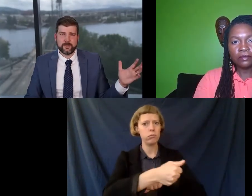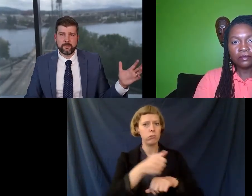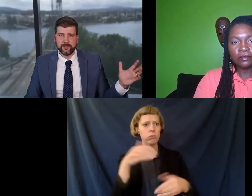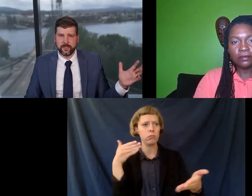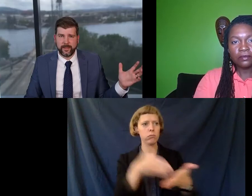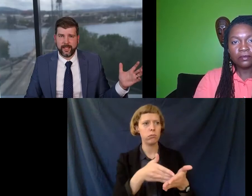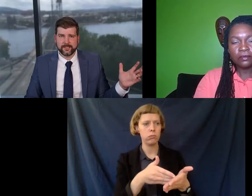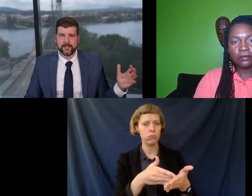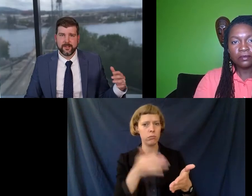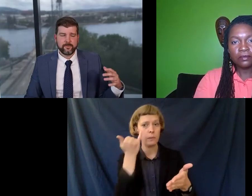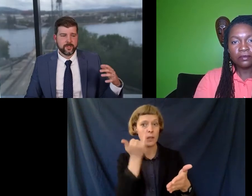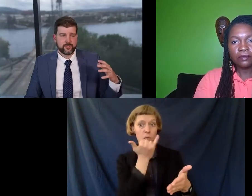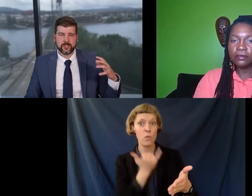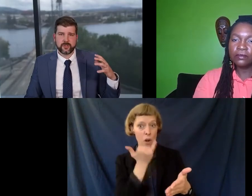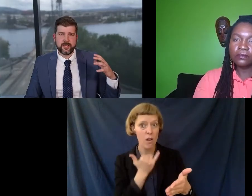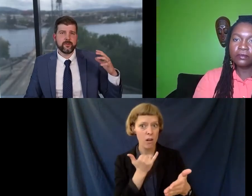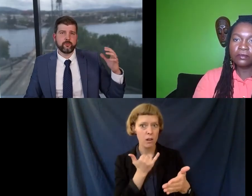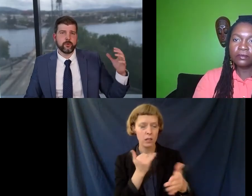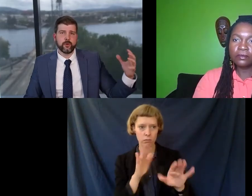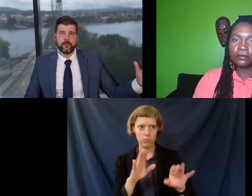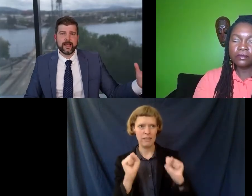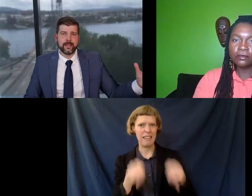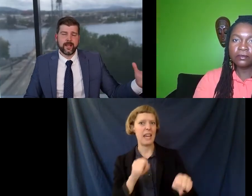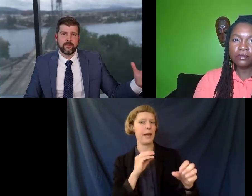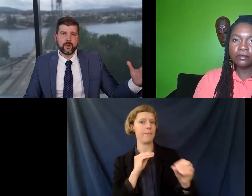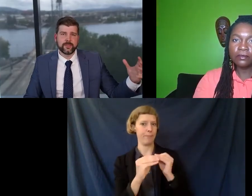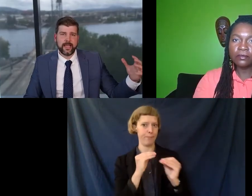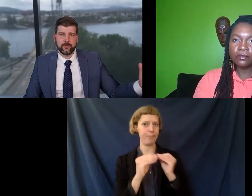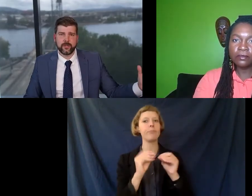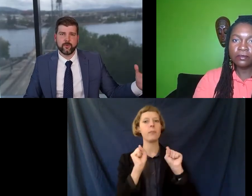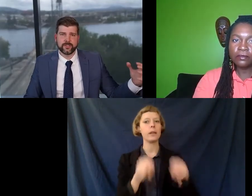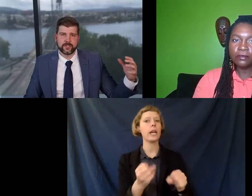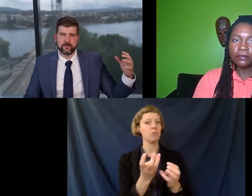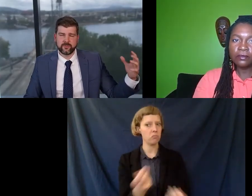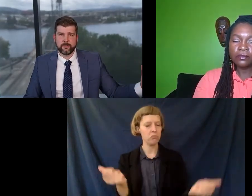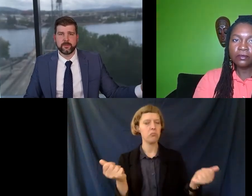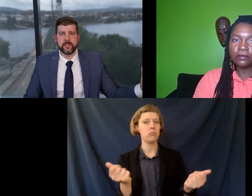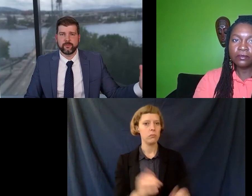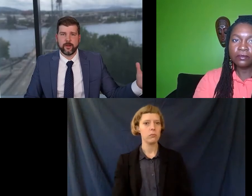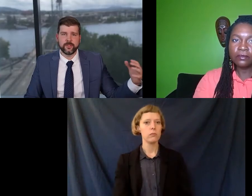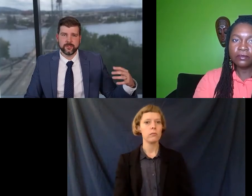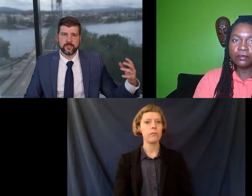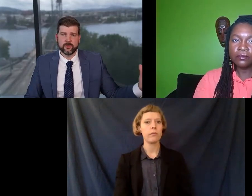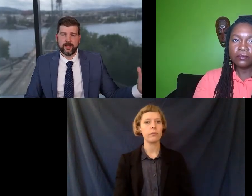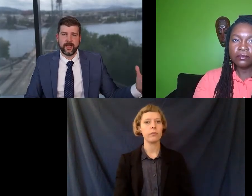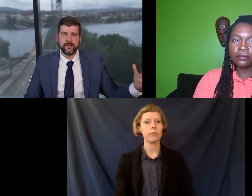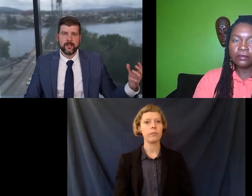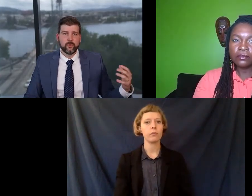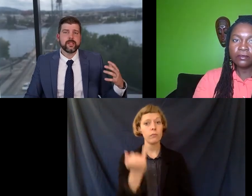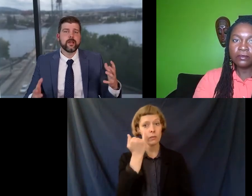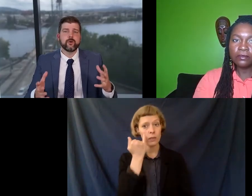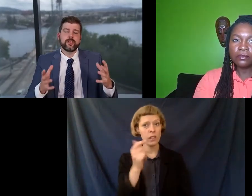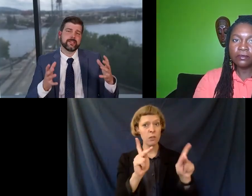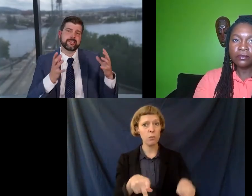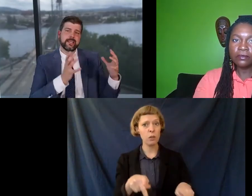sentenced people in the past, you know, just even if we were right on what the outcome was in terms of somebody being found guilty or not,